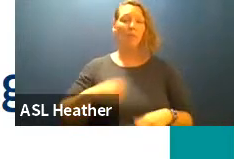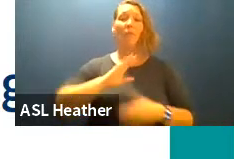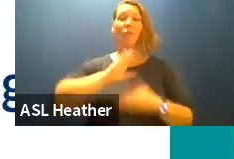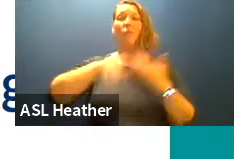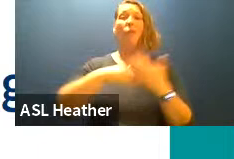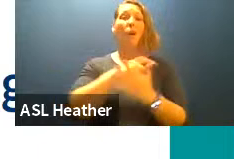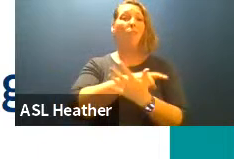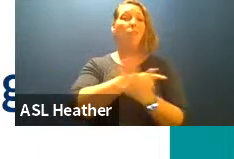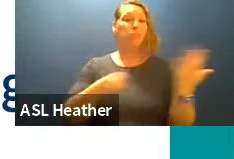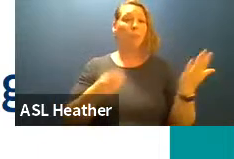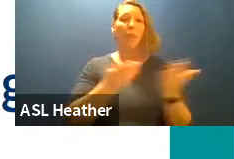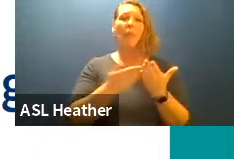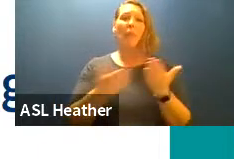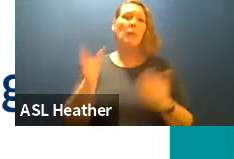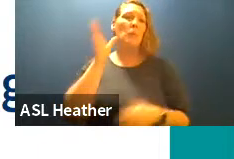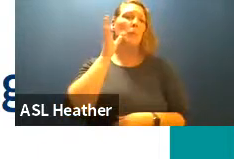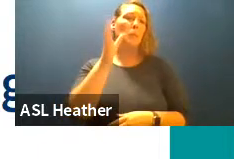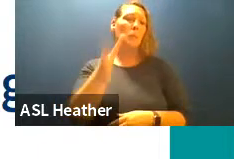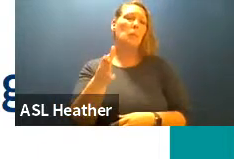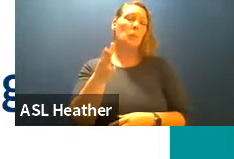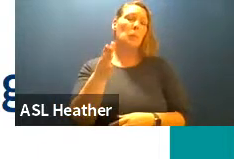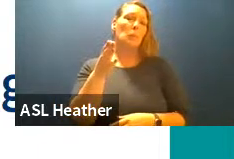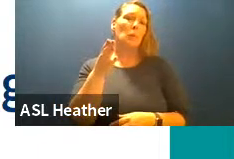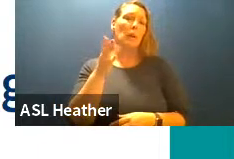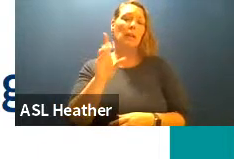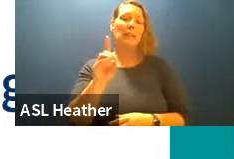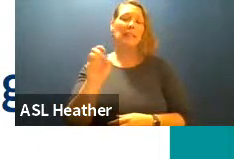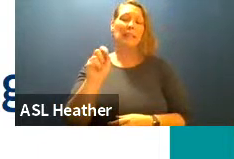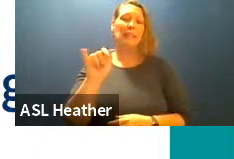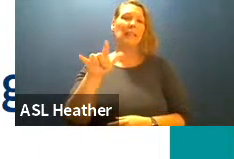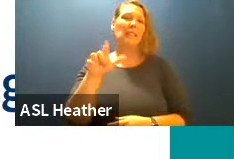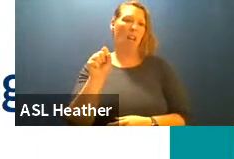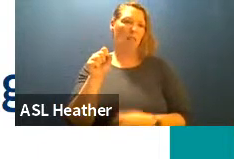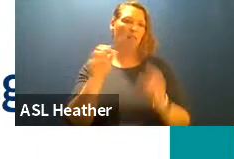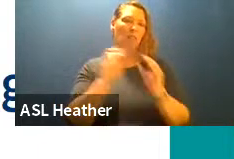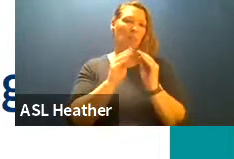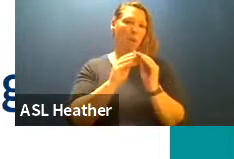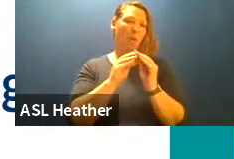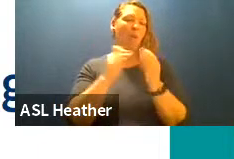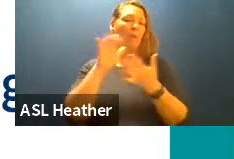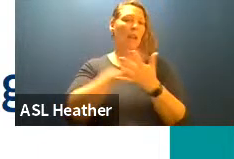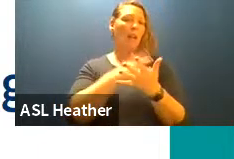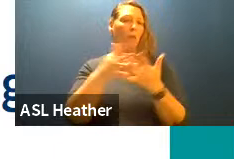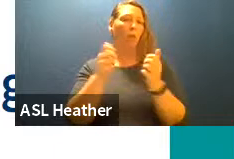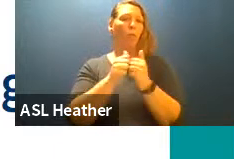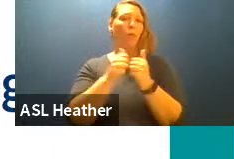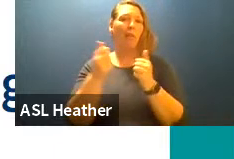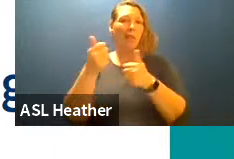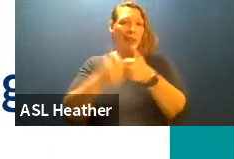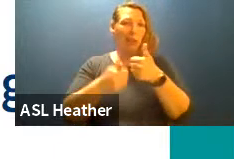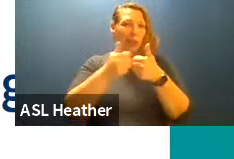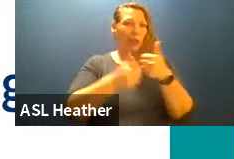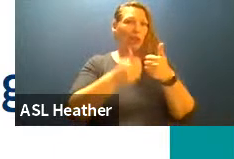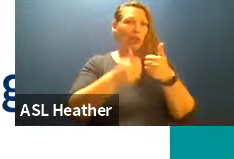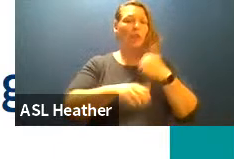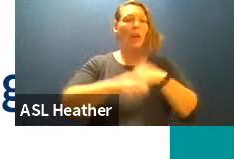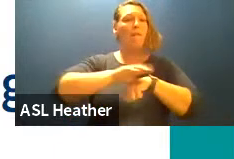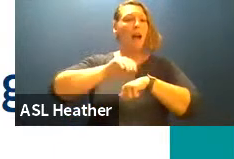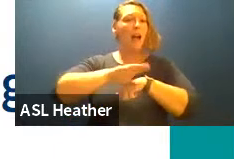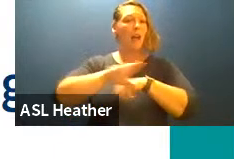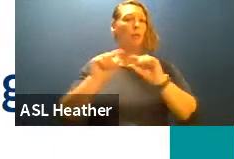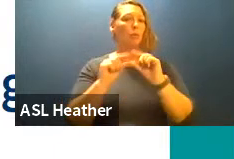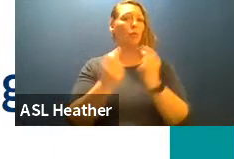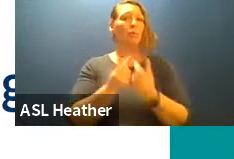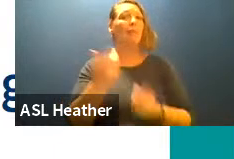those things, we're planning on getting detailed schedules to share with each of the advisory groups, as well as